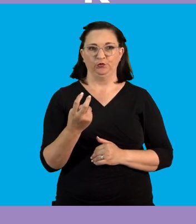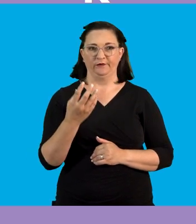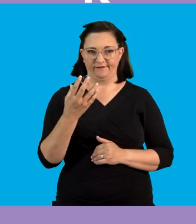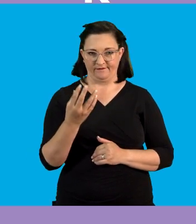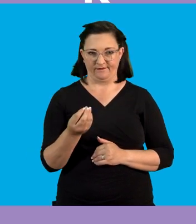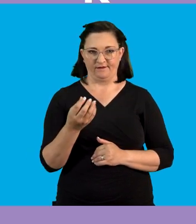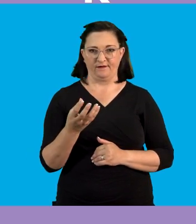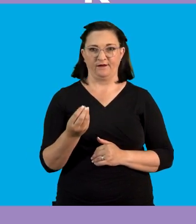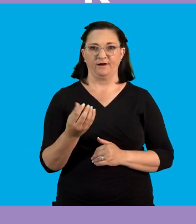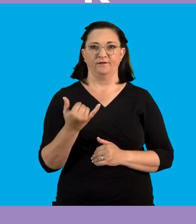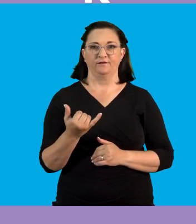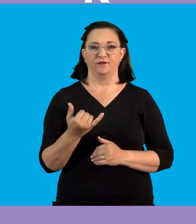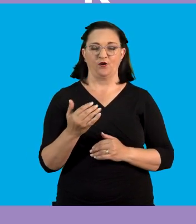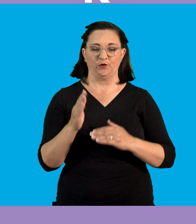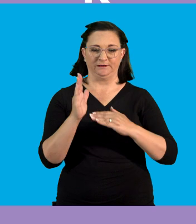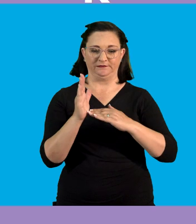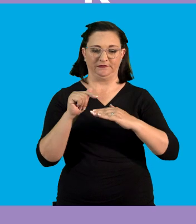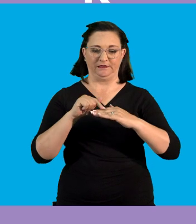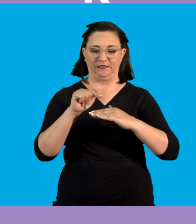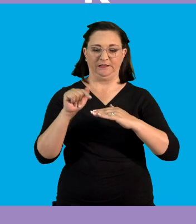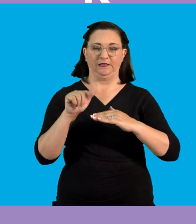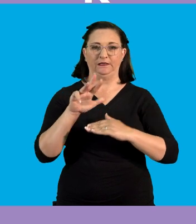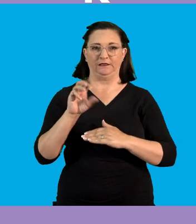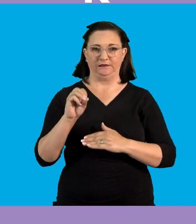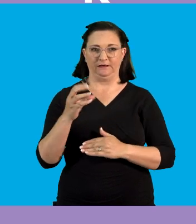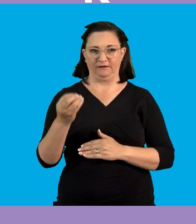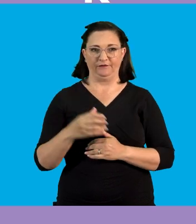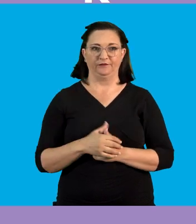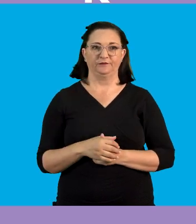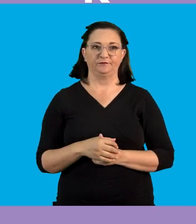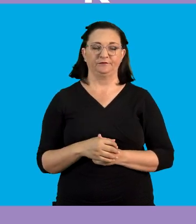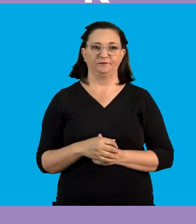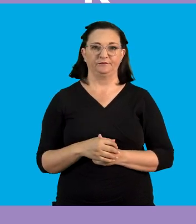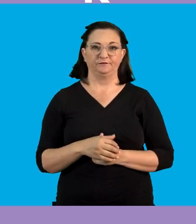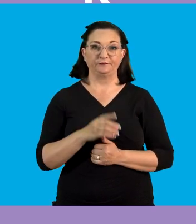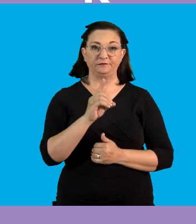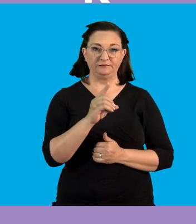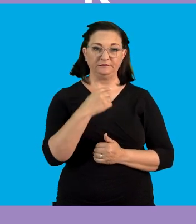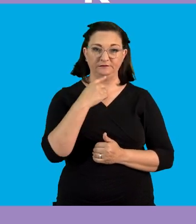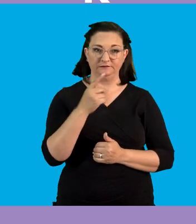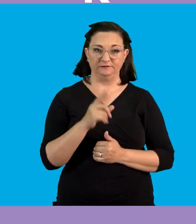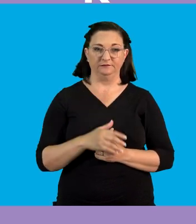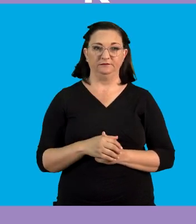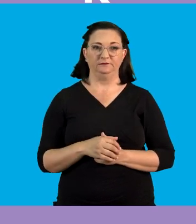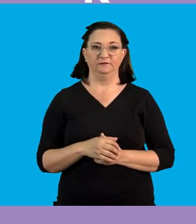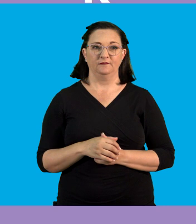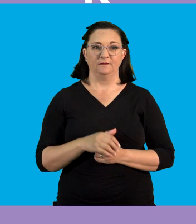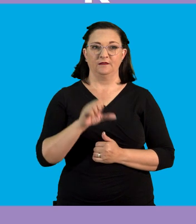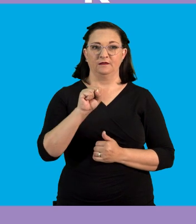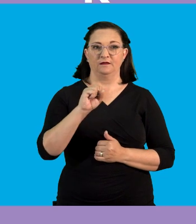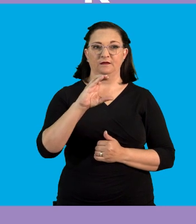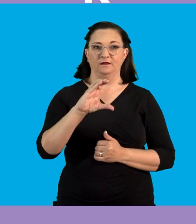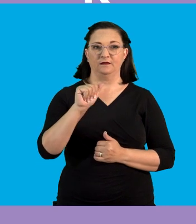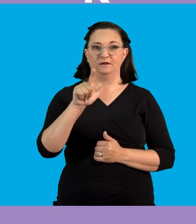triangles that have right angles. In question D, we are to identify two scaling